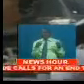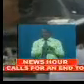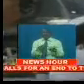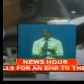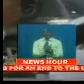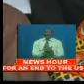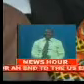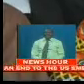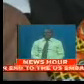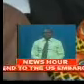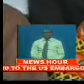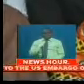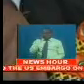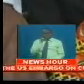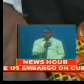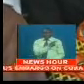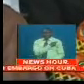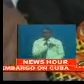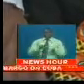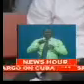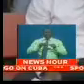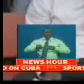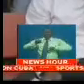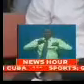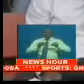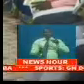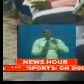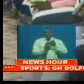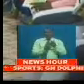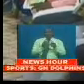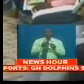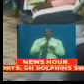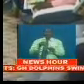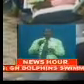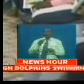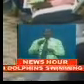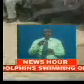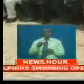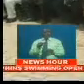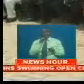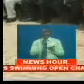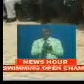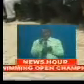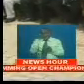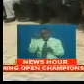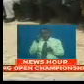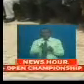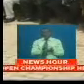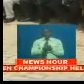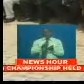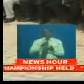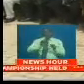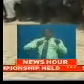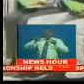plaguing Ghanaians. The Minister for Environment, Science, Technology and Innovation, Mr. Mahama Ayariga, said the idea of